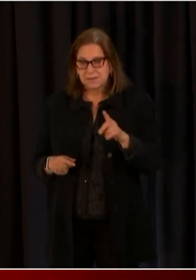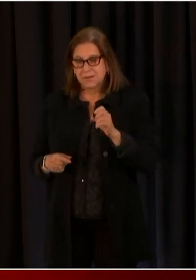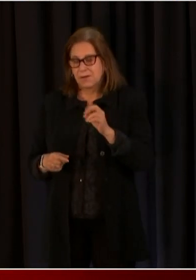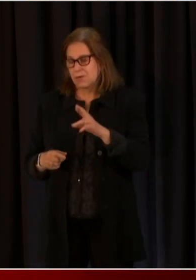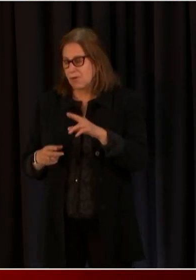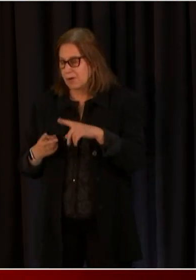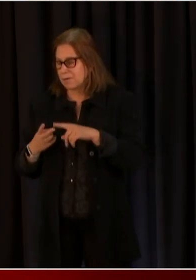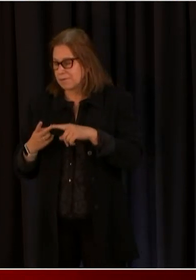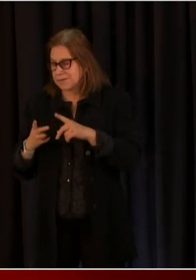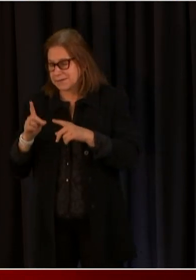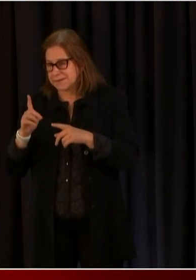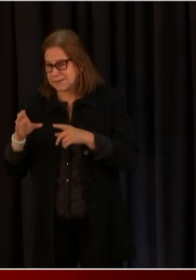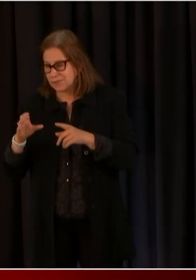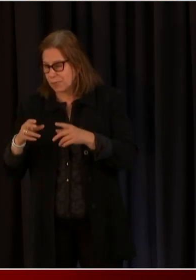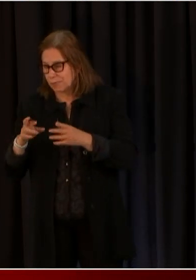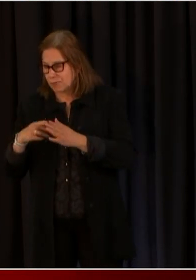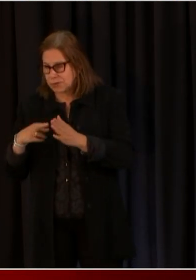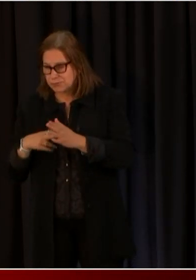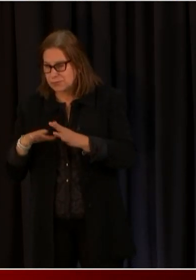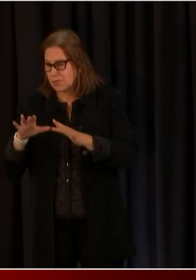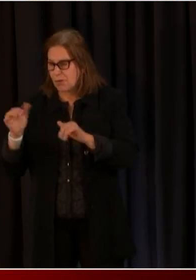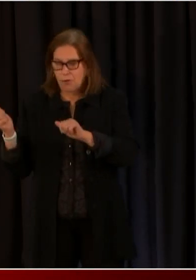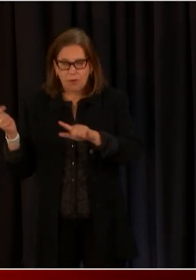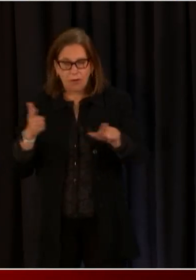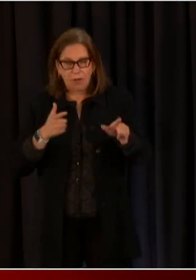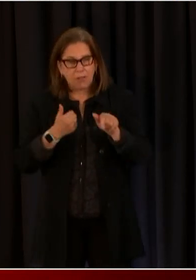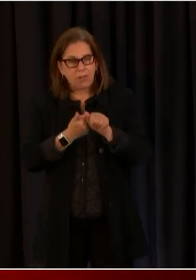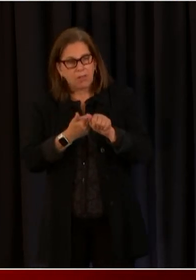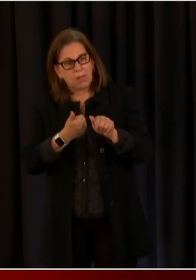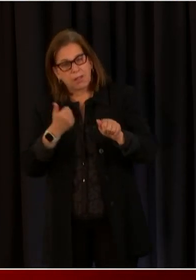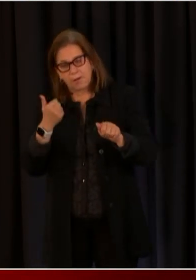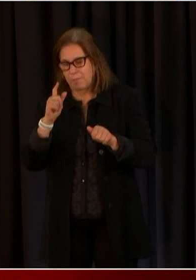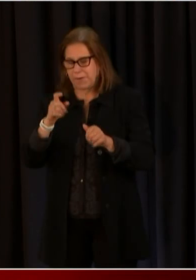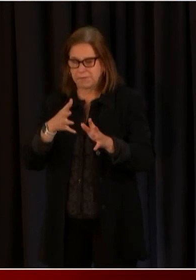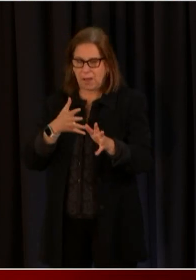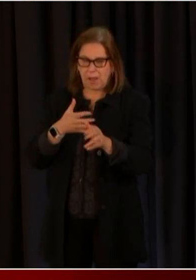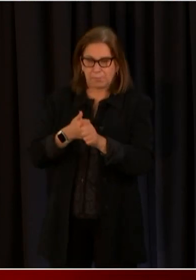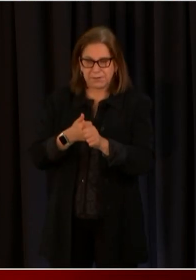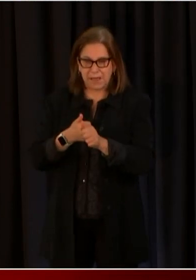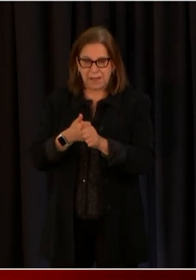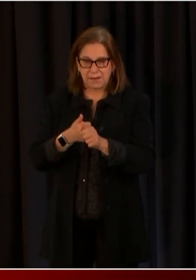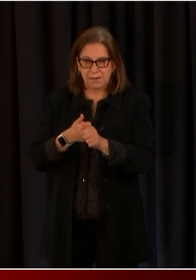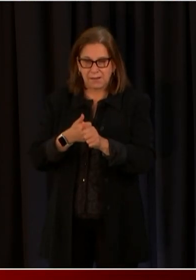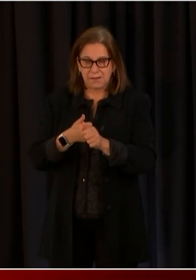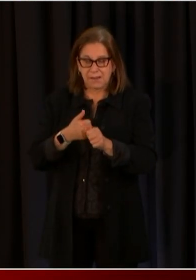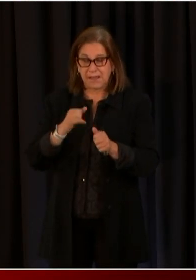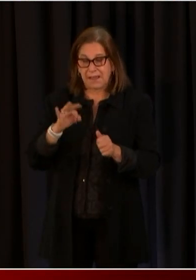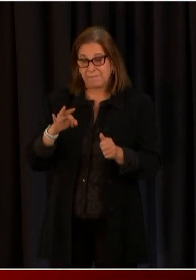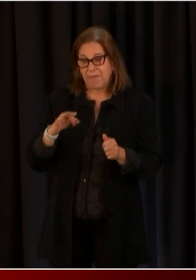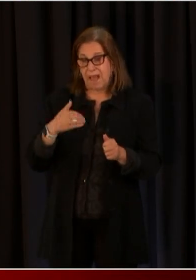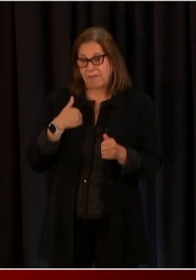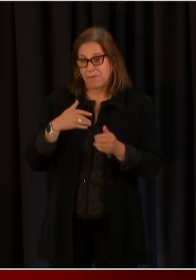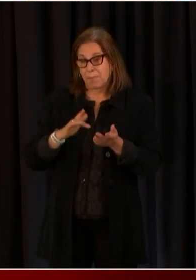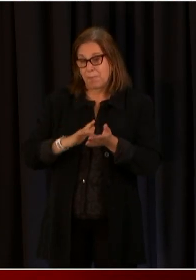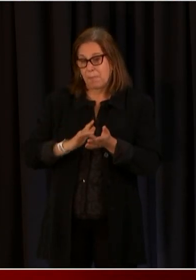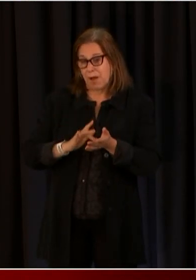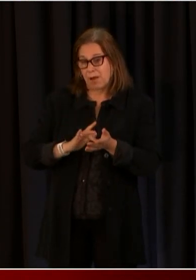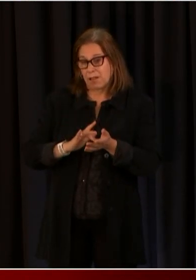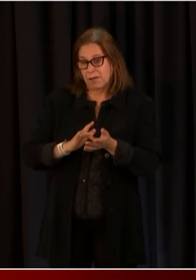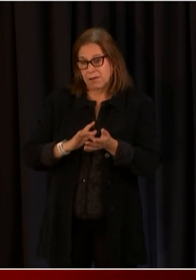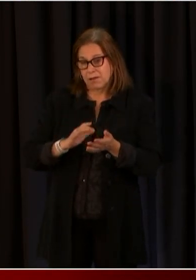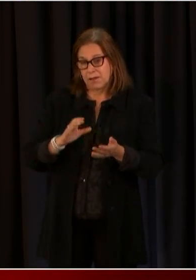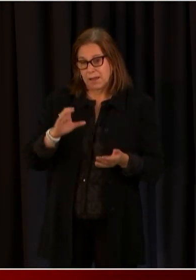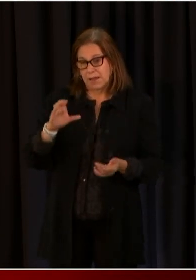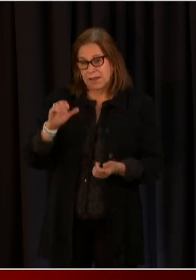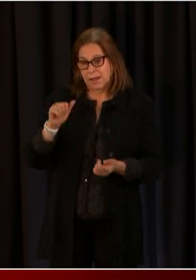and professional licenses. DC medical cannabis program patient or caregiver registrations